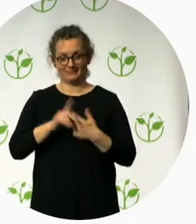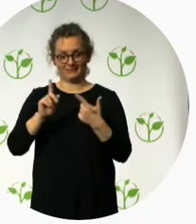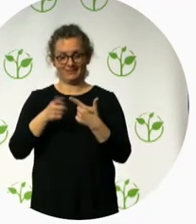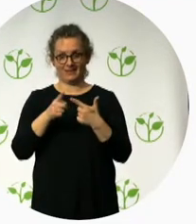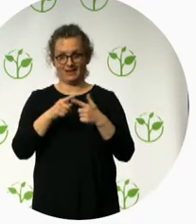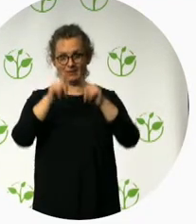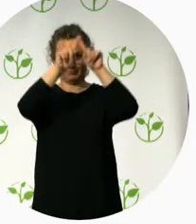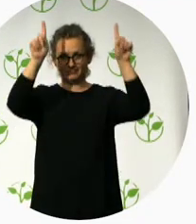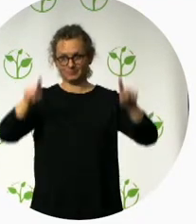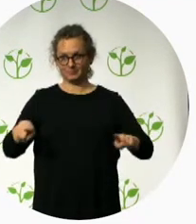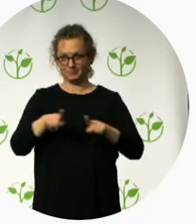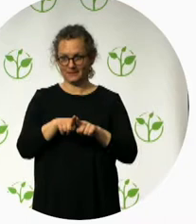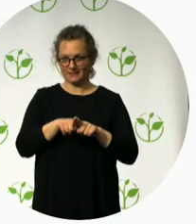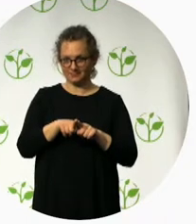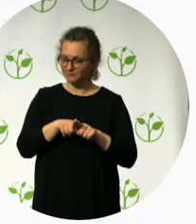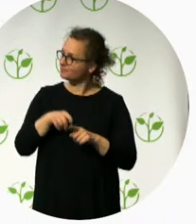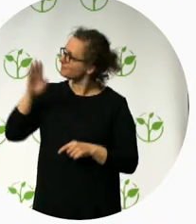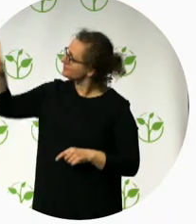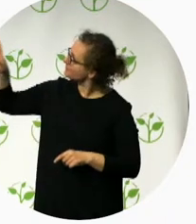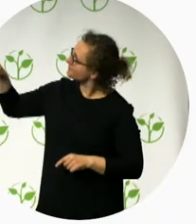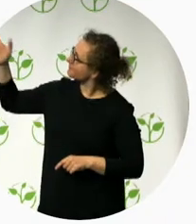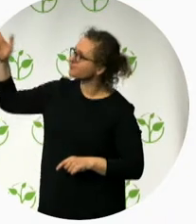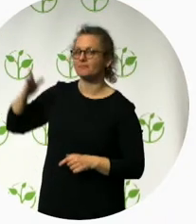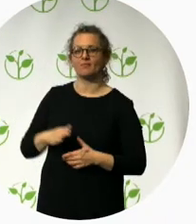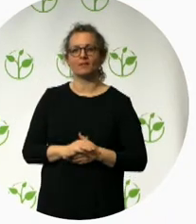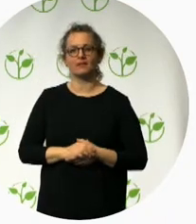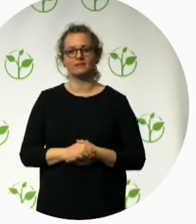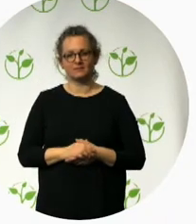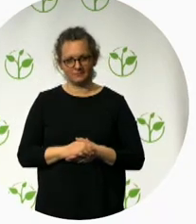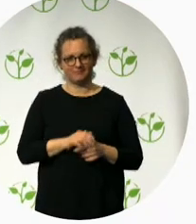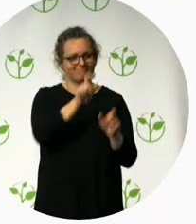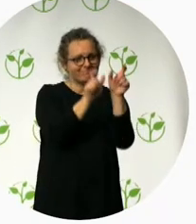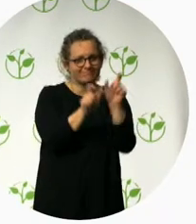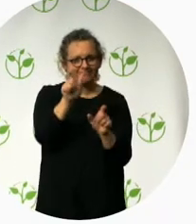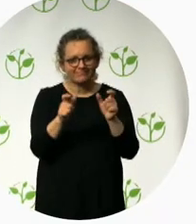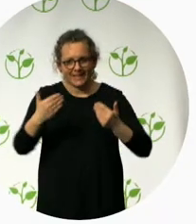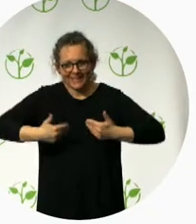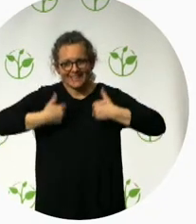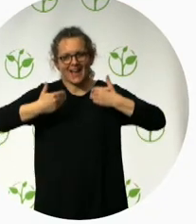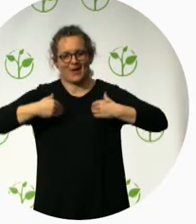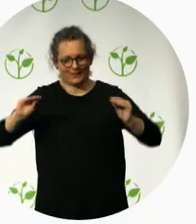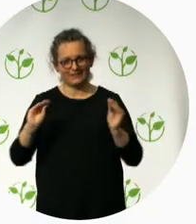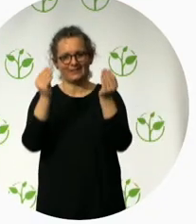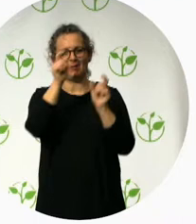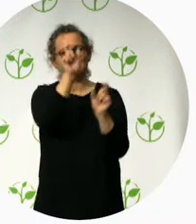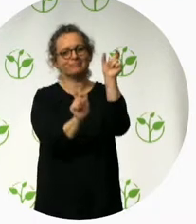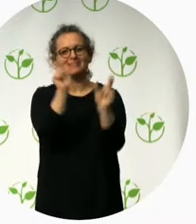the João that is receiving training on electric